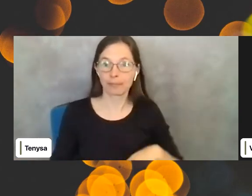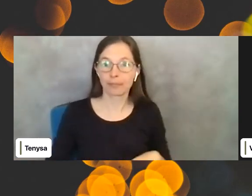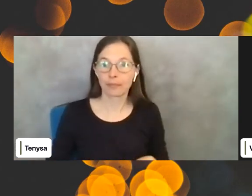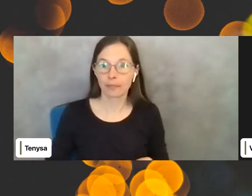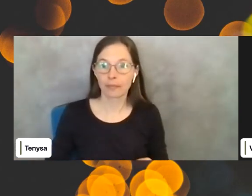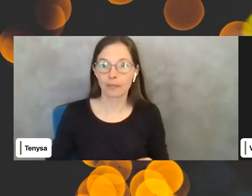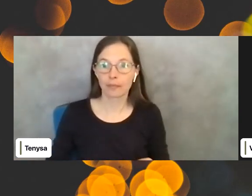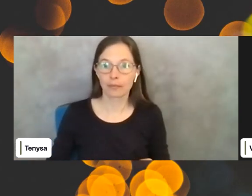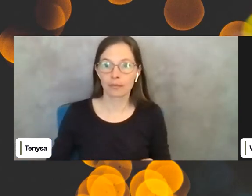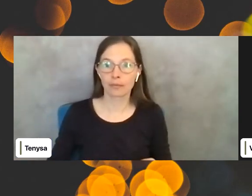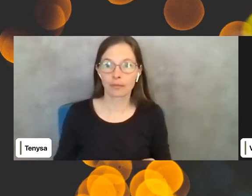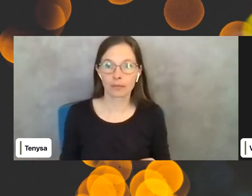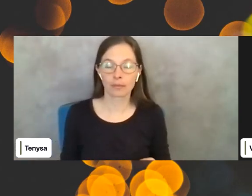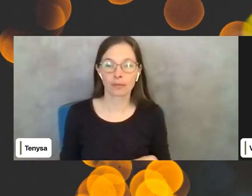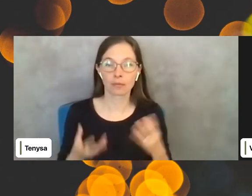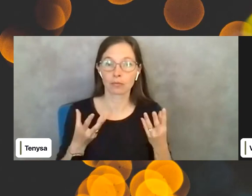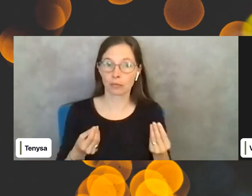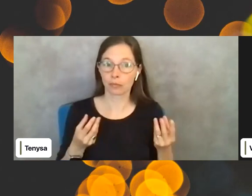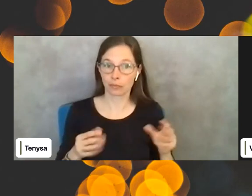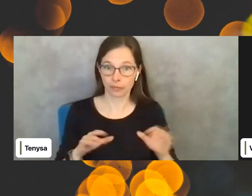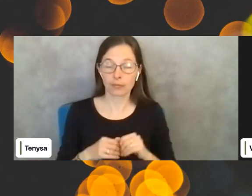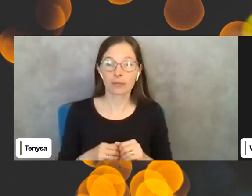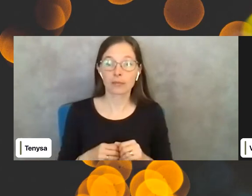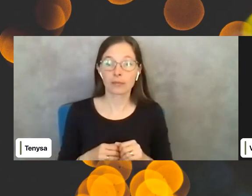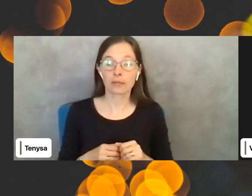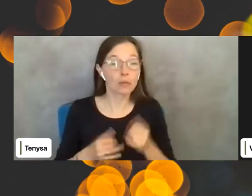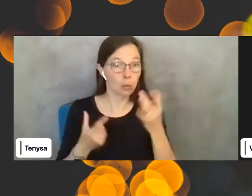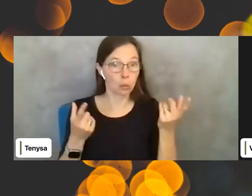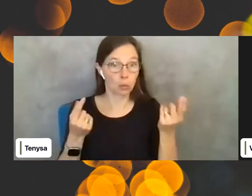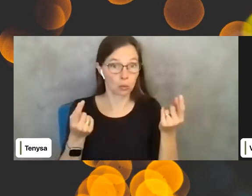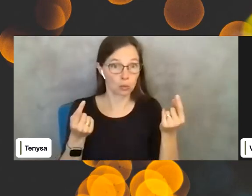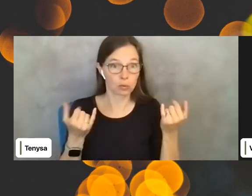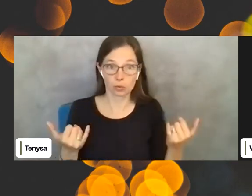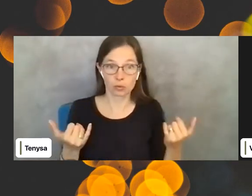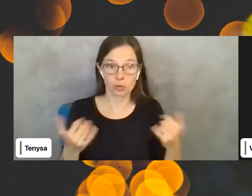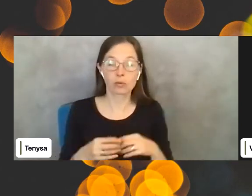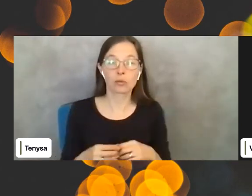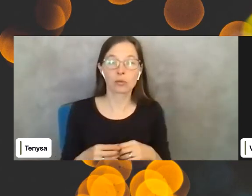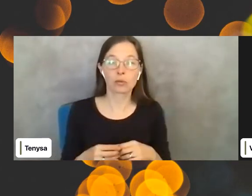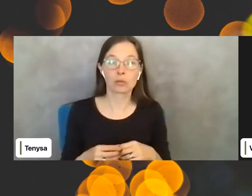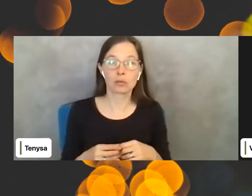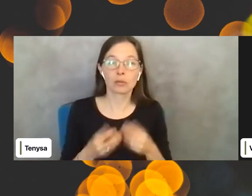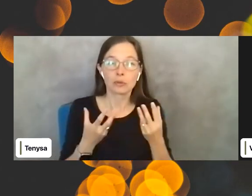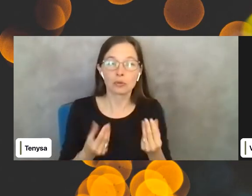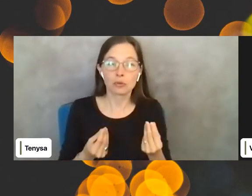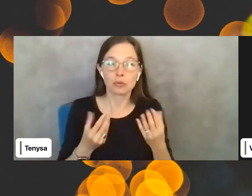nice and gently. And we're going to very gently go down